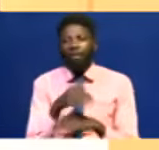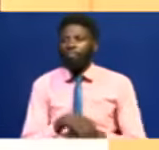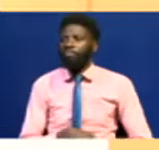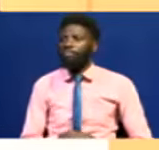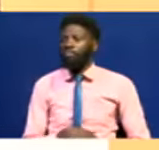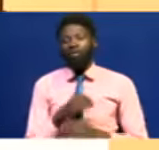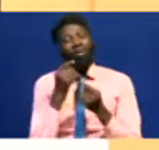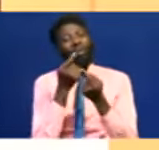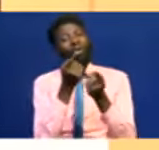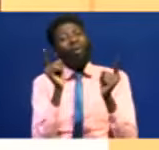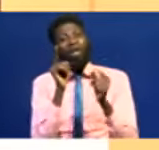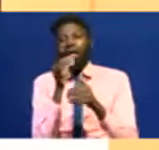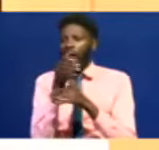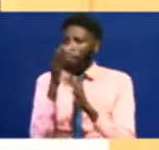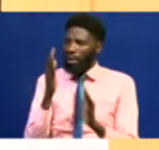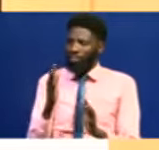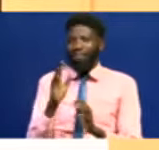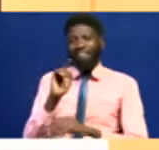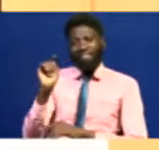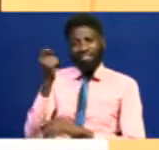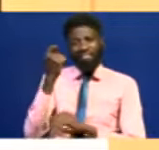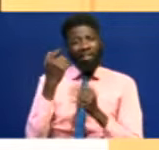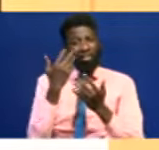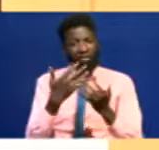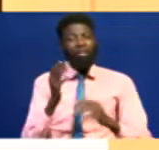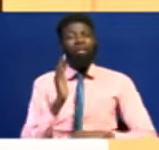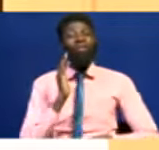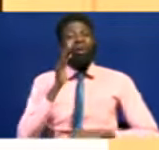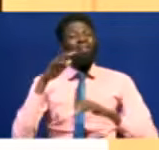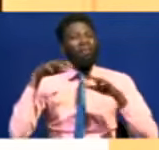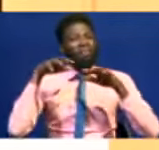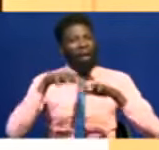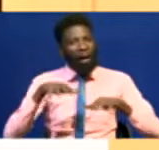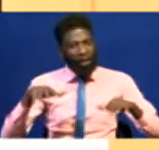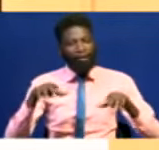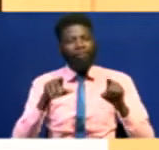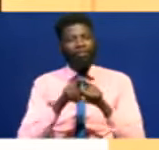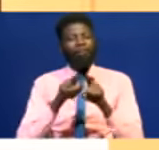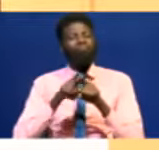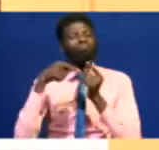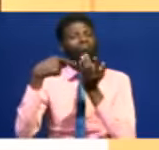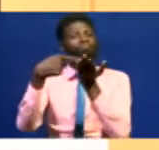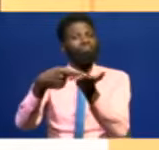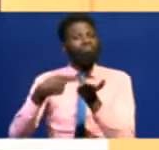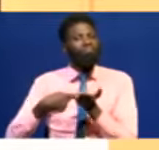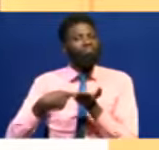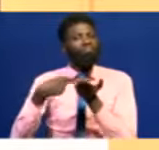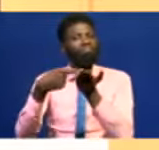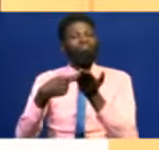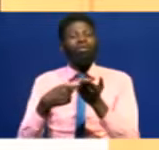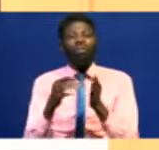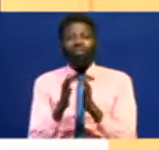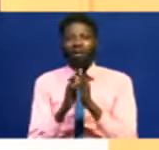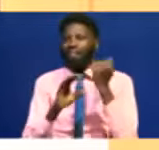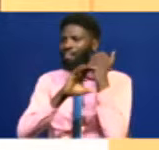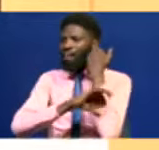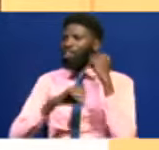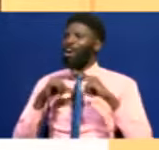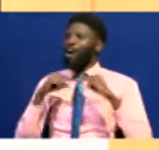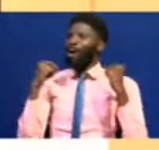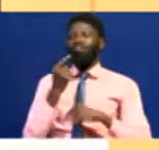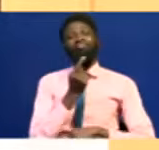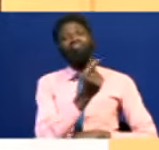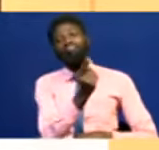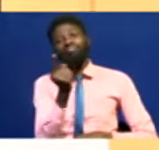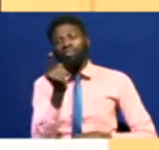to market Kenyan produce and discuss with the host country,